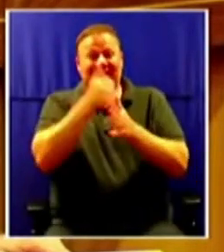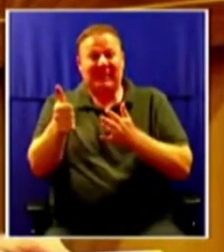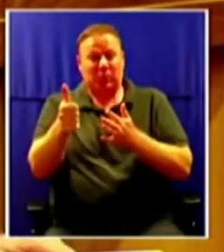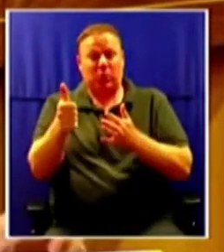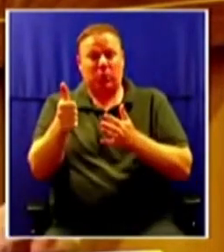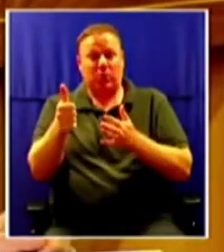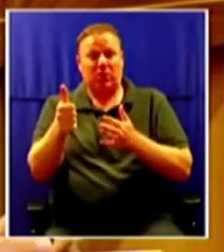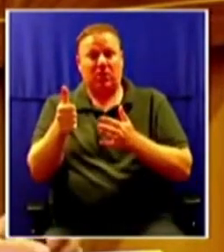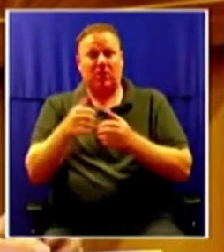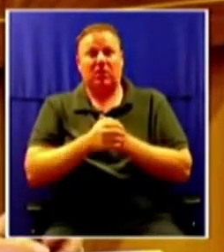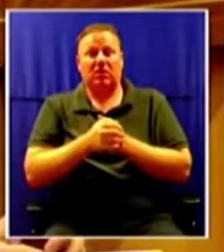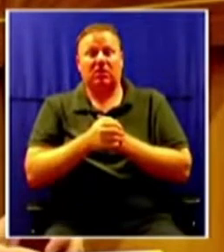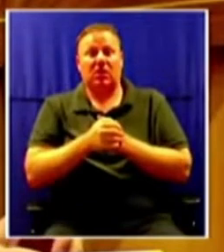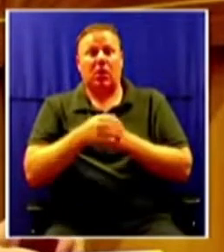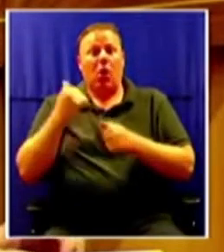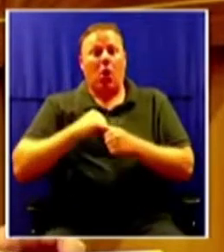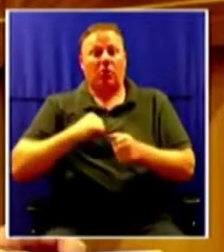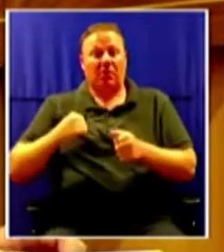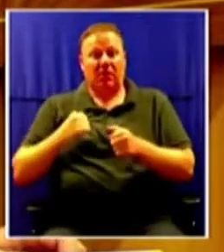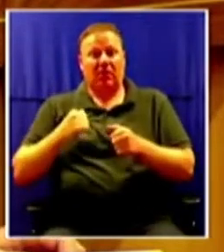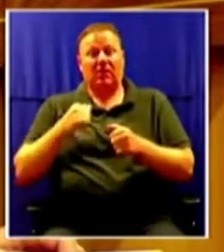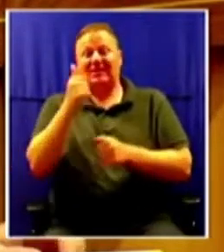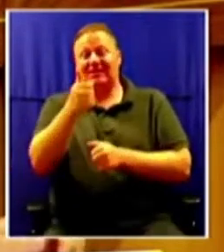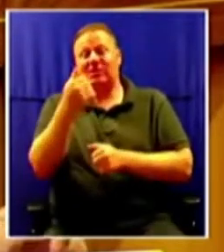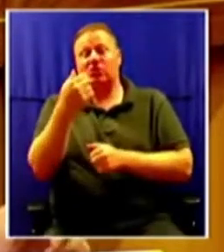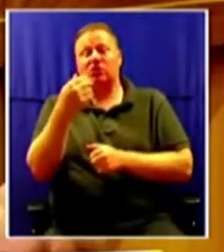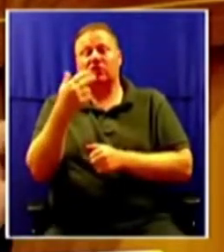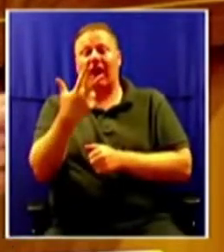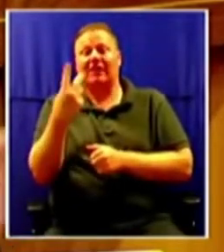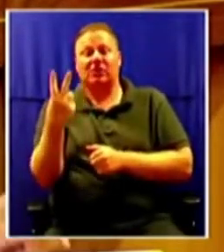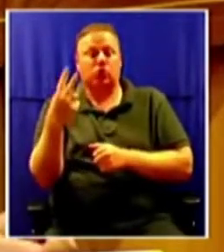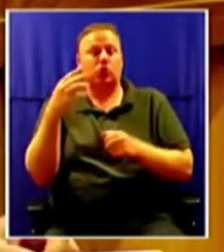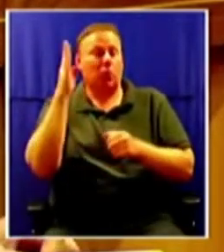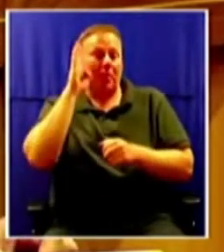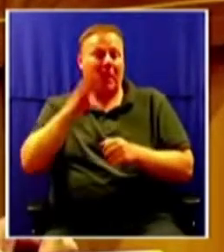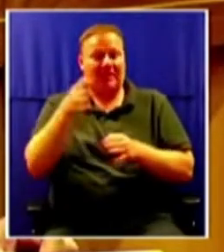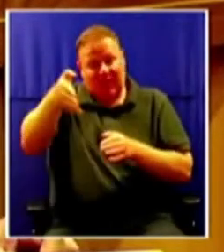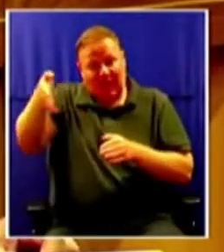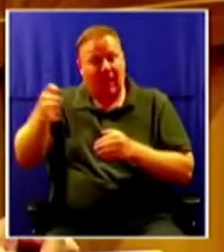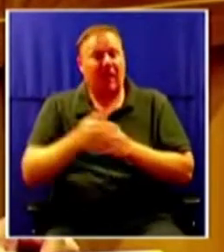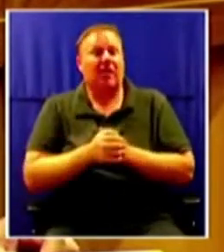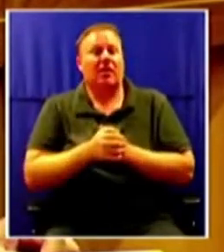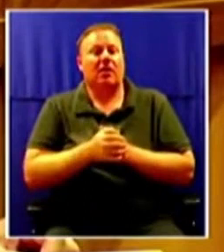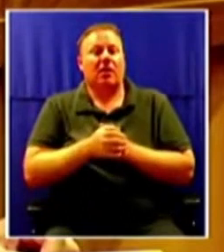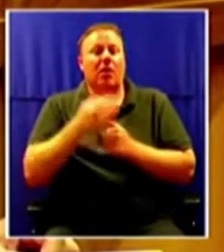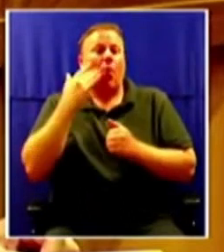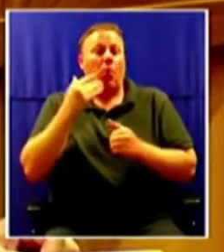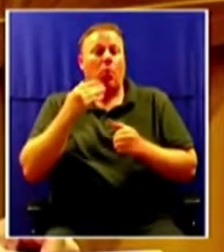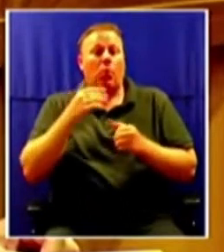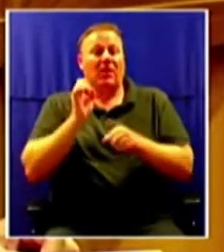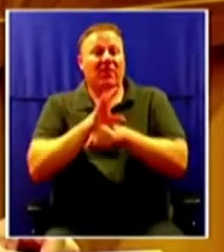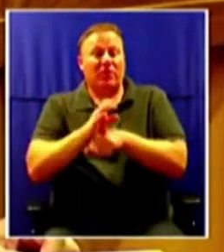This extra 682-bed hospital with oxygen gave Western Cape residents peace of mind when the numbers of infected